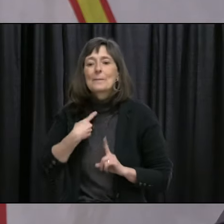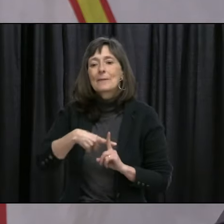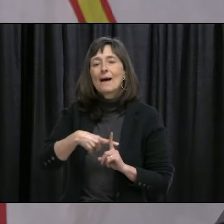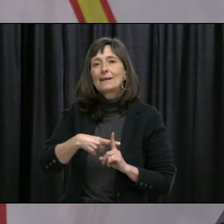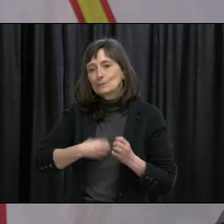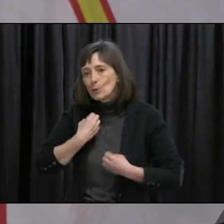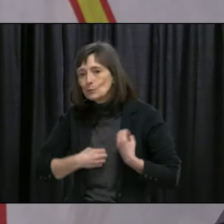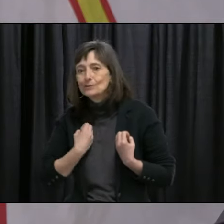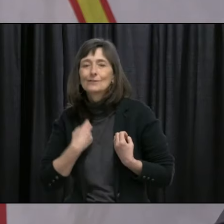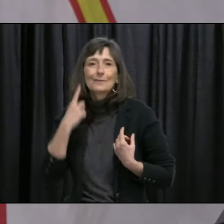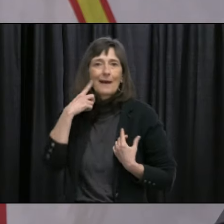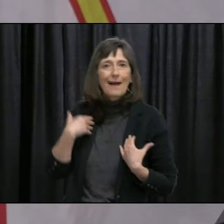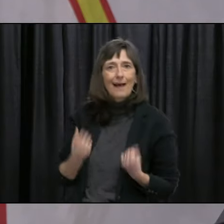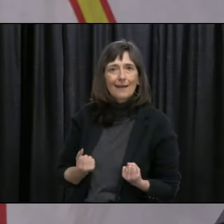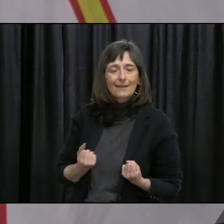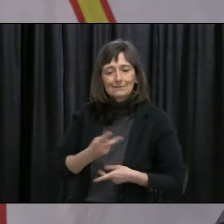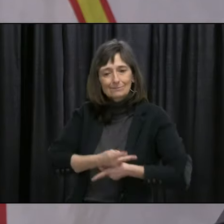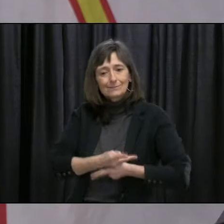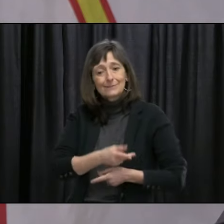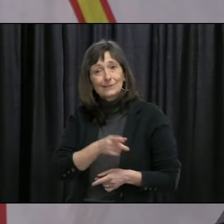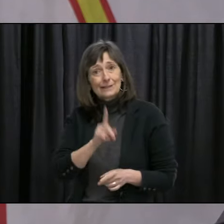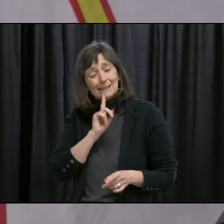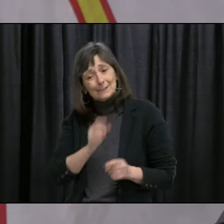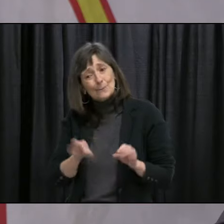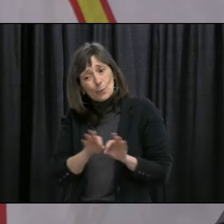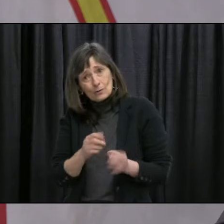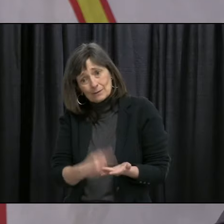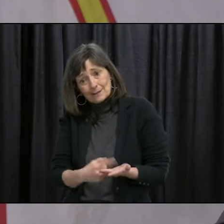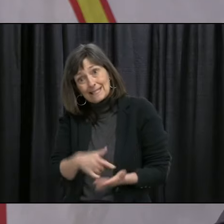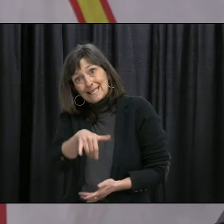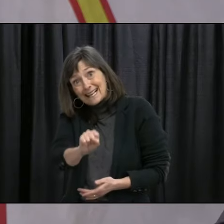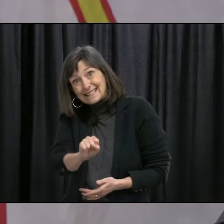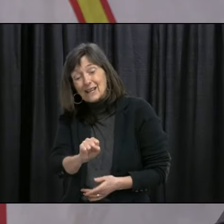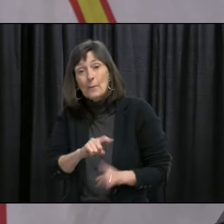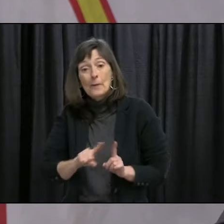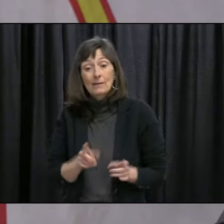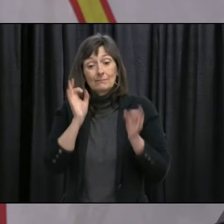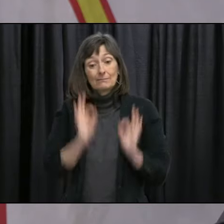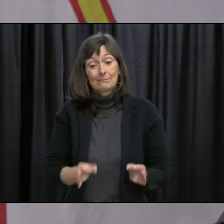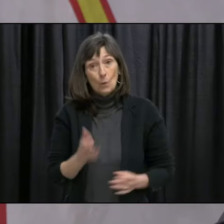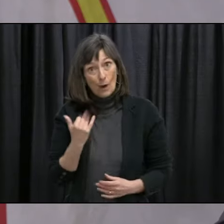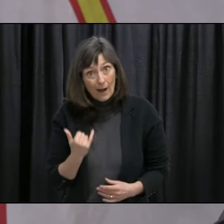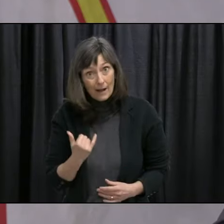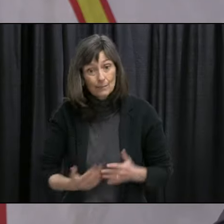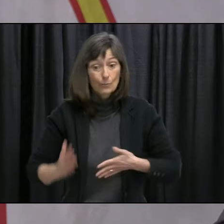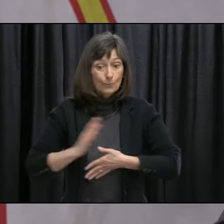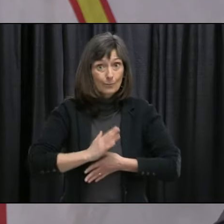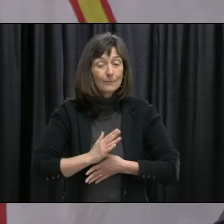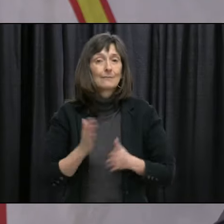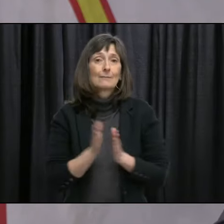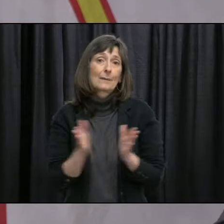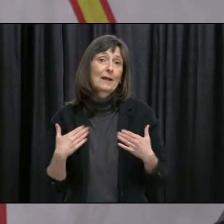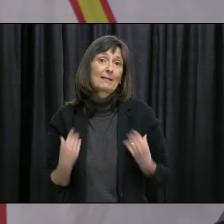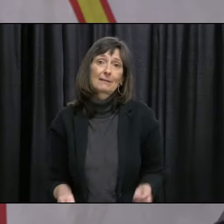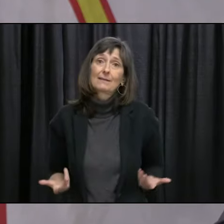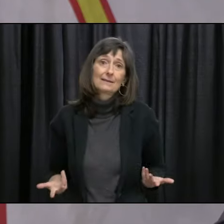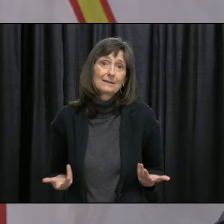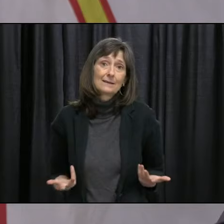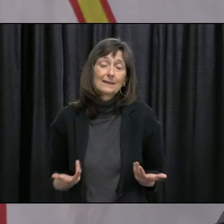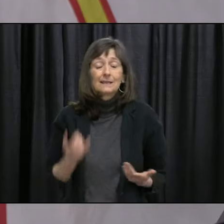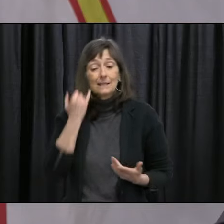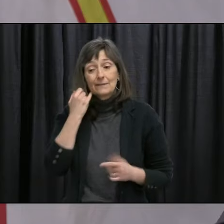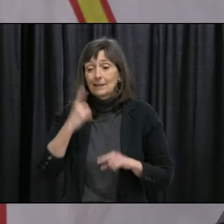always a factor. But the deciding factor really comes down to the public health decision that we must be able to do this in a